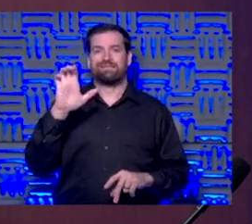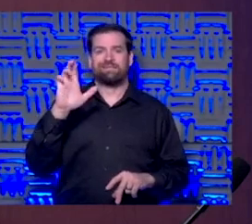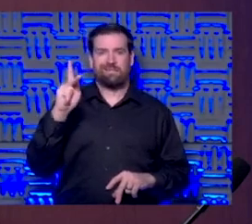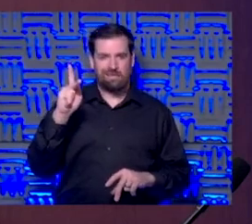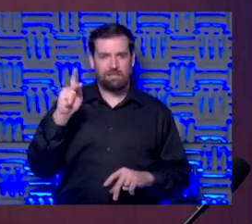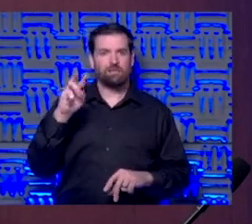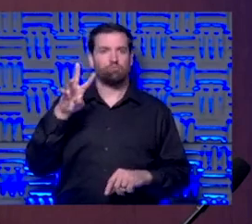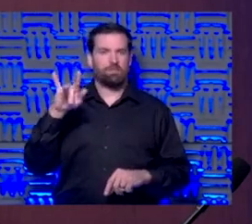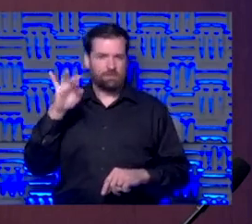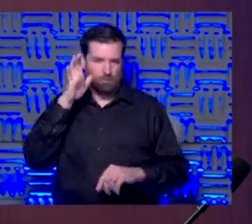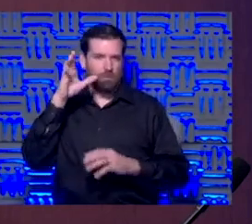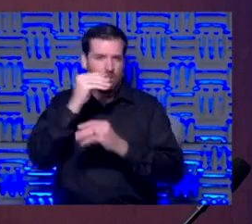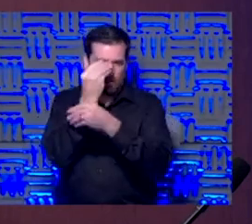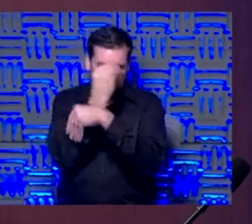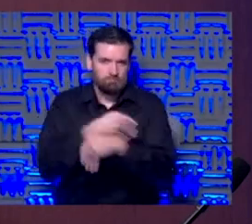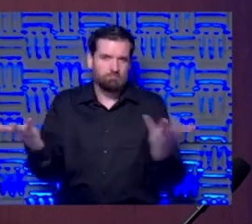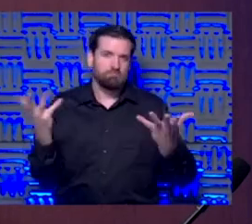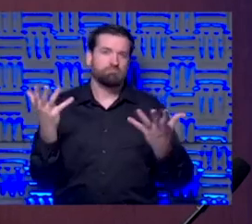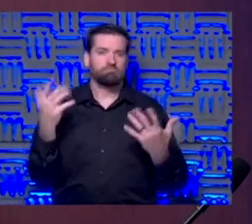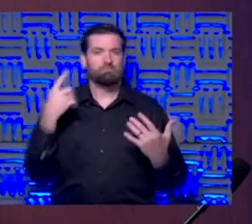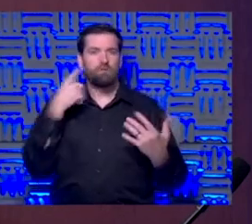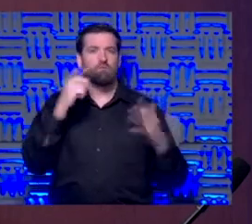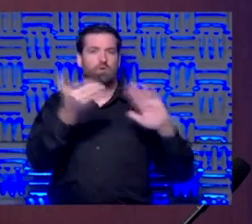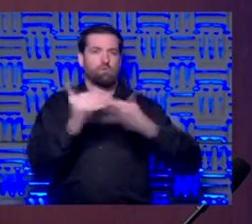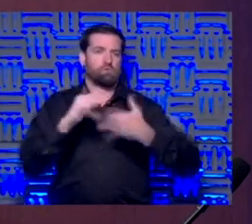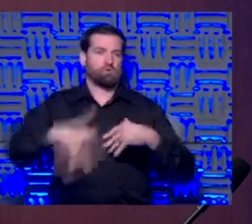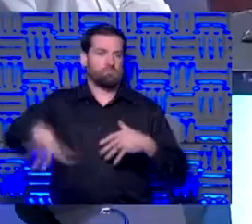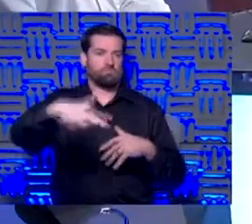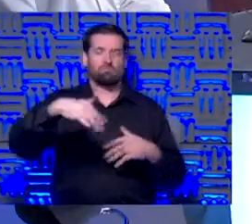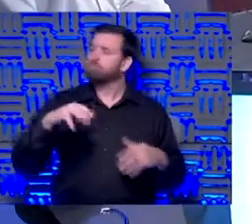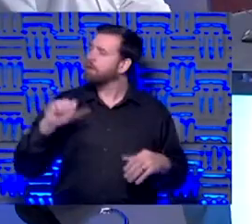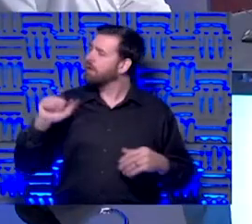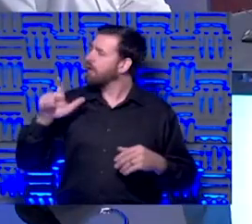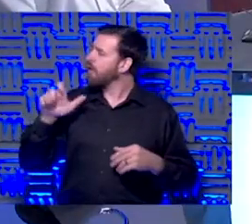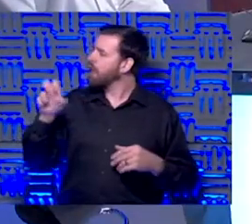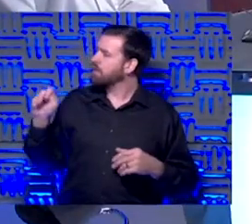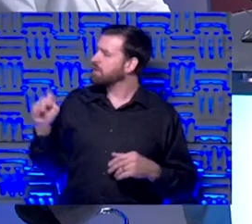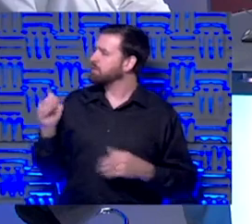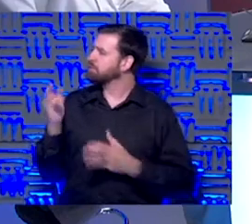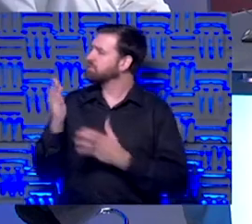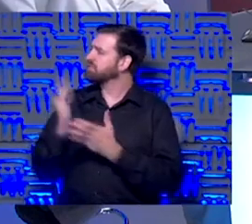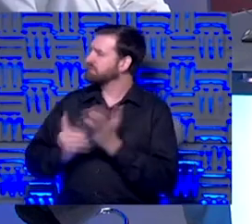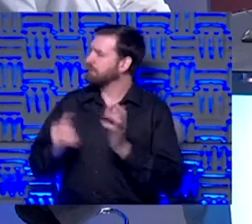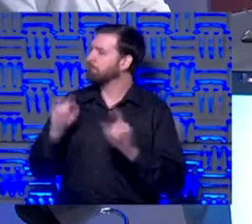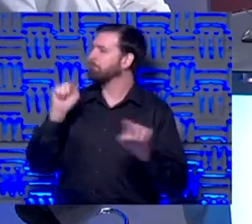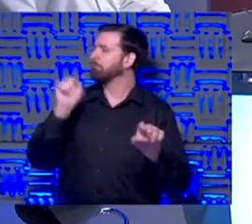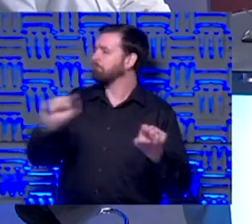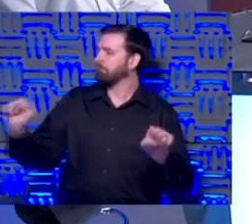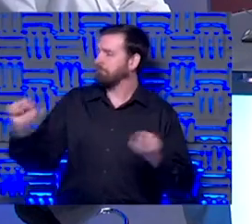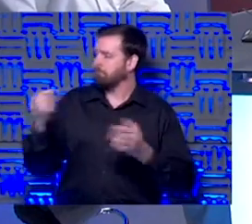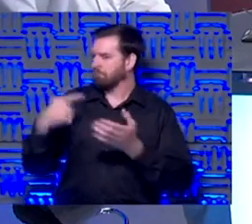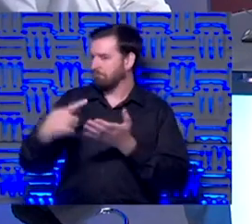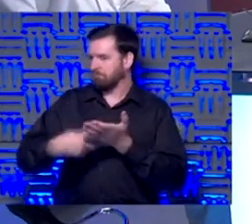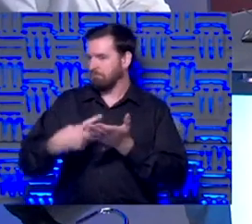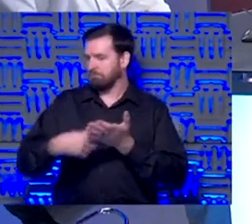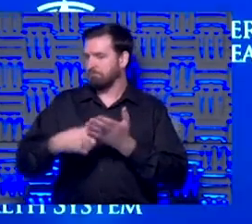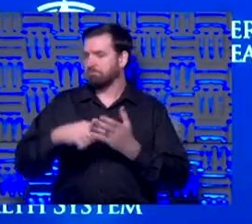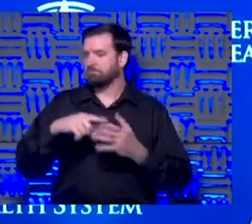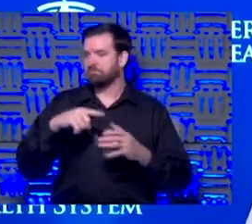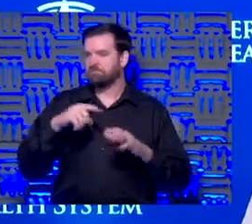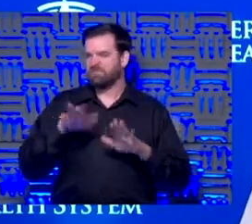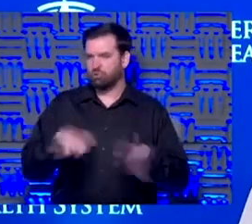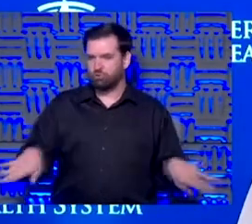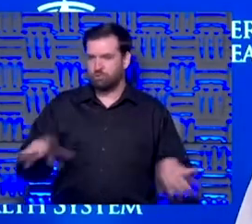WICOKCK.com website for the community. So Alan, one of some of the stuff has been out there and talking about children who